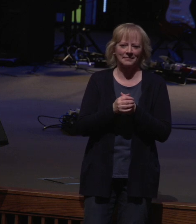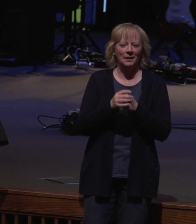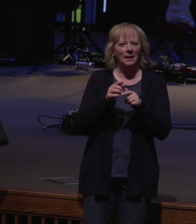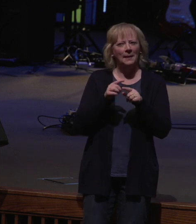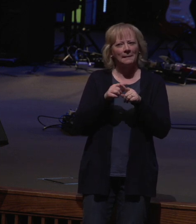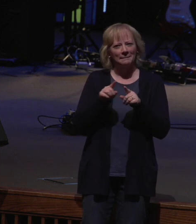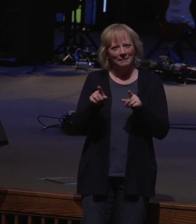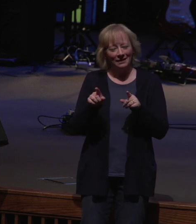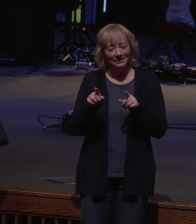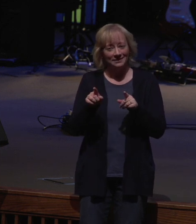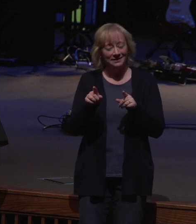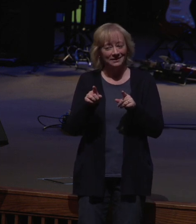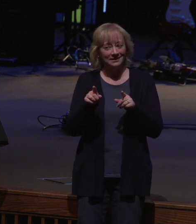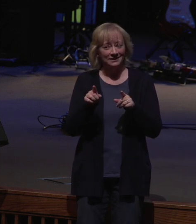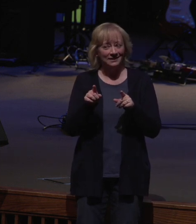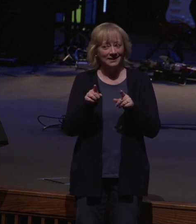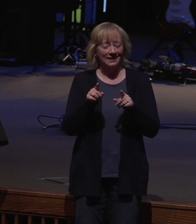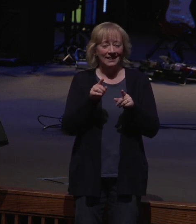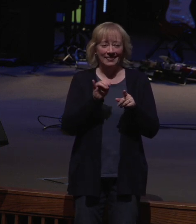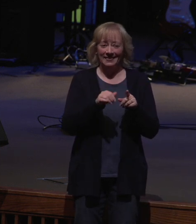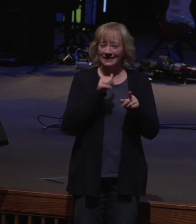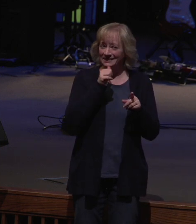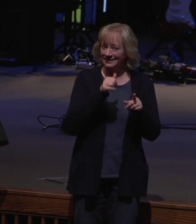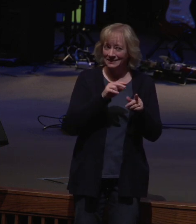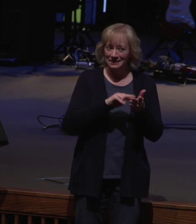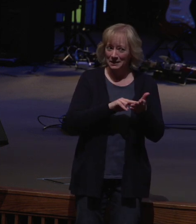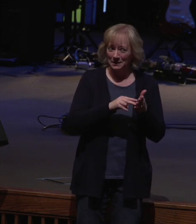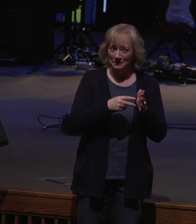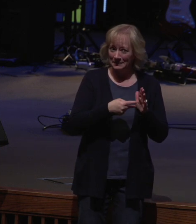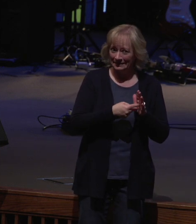But that unfortunately does not mean